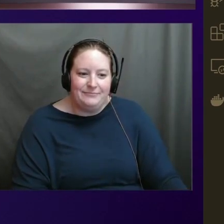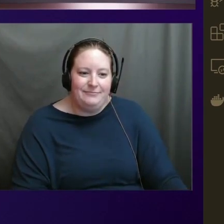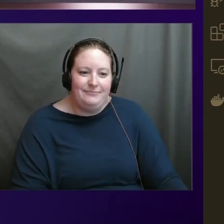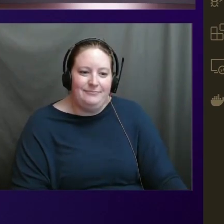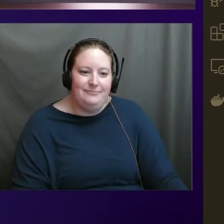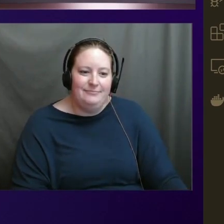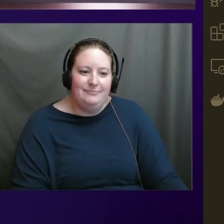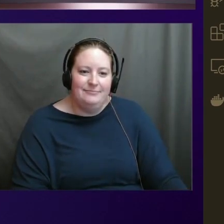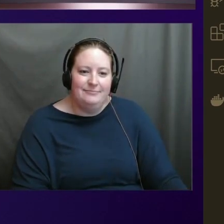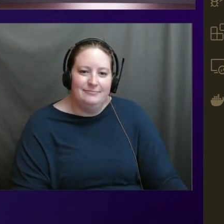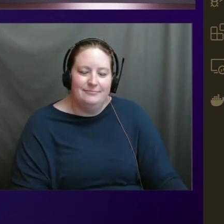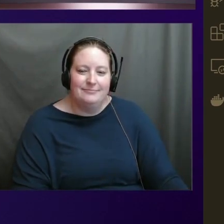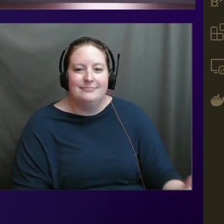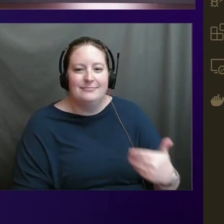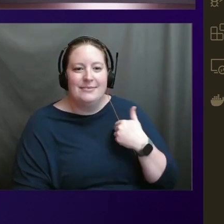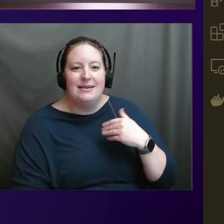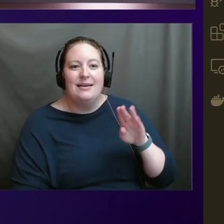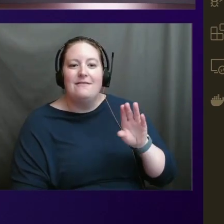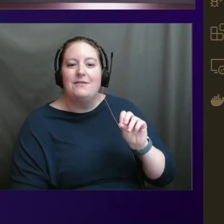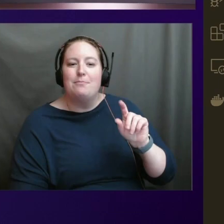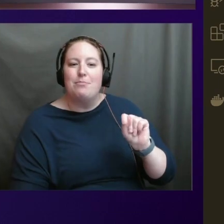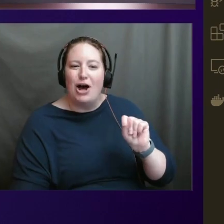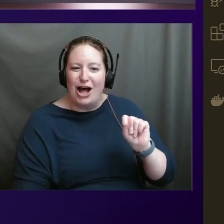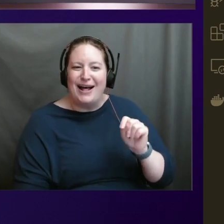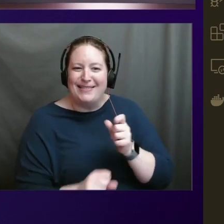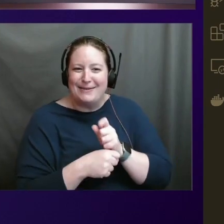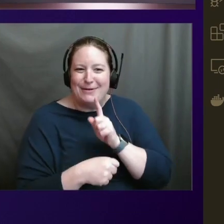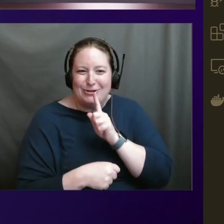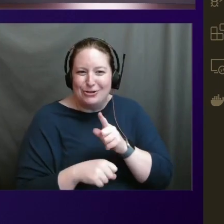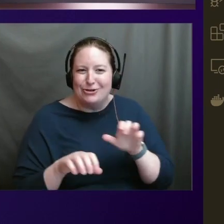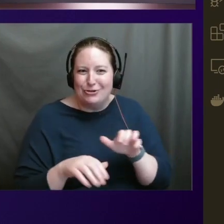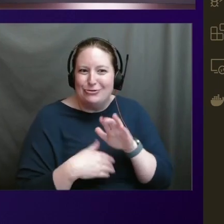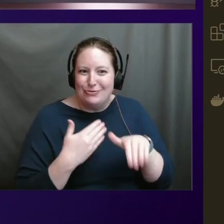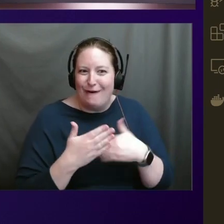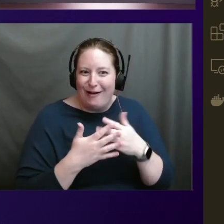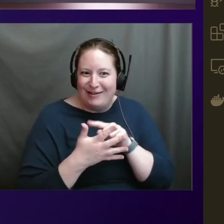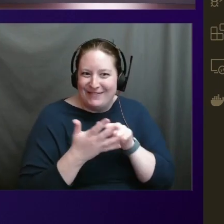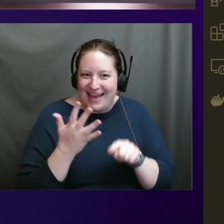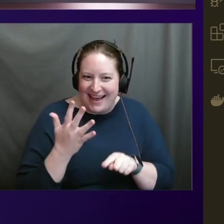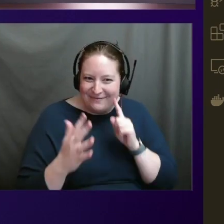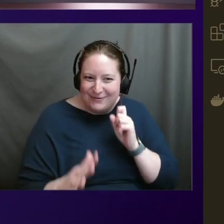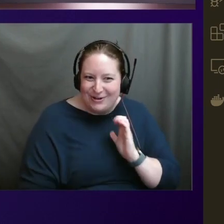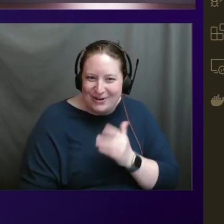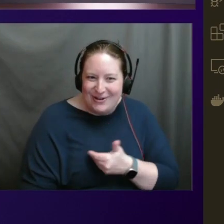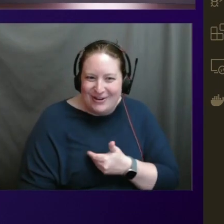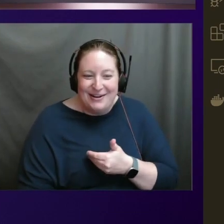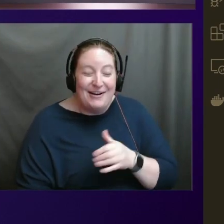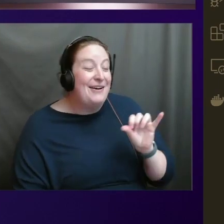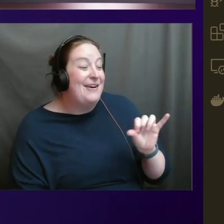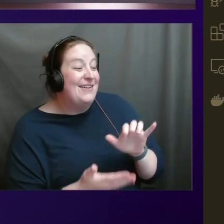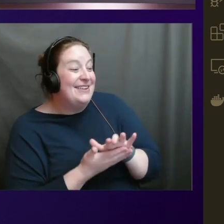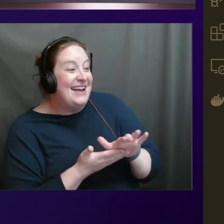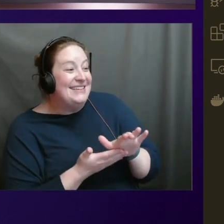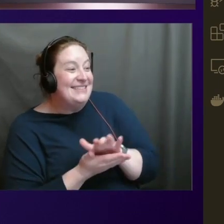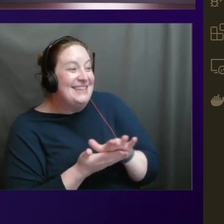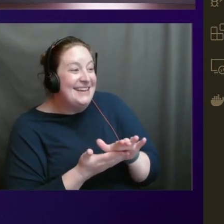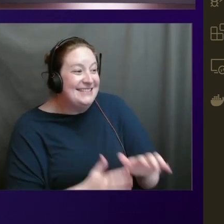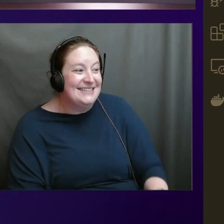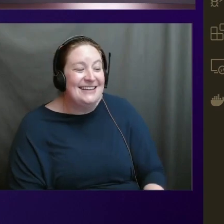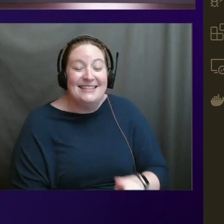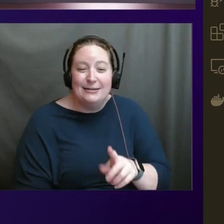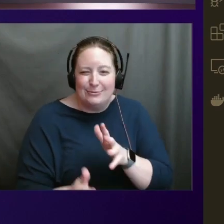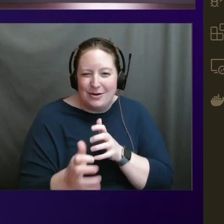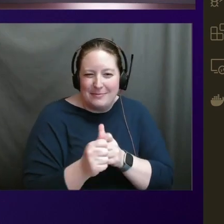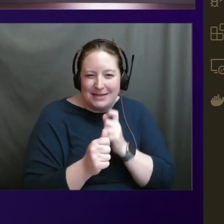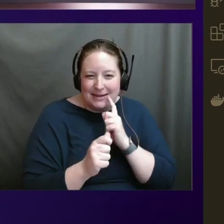We have a bot that makes sure you do all of that in our. Oh, nice. Yeah, so this will update that in a second, and